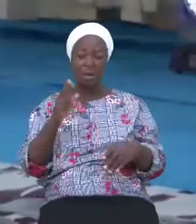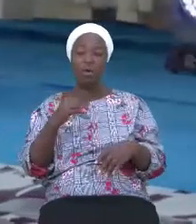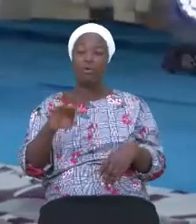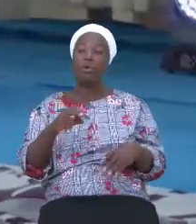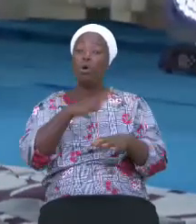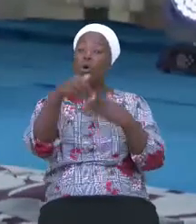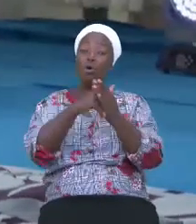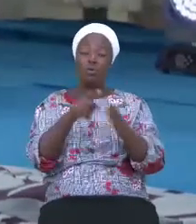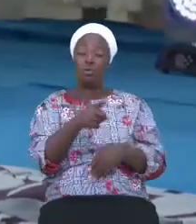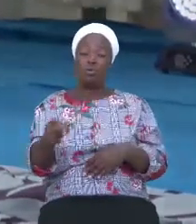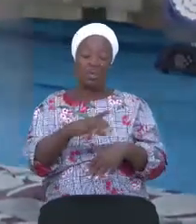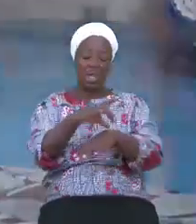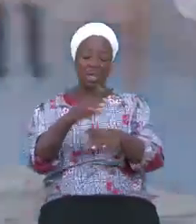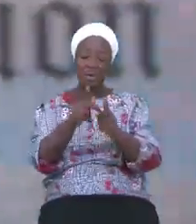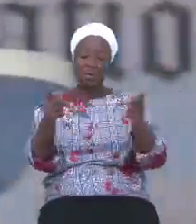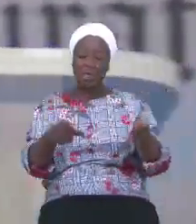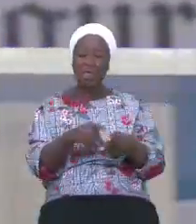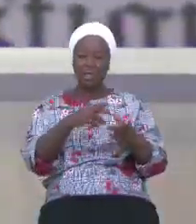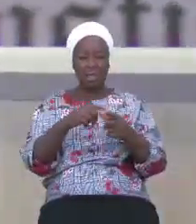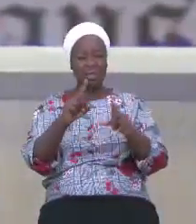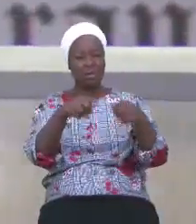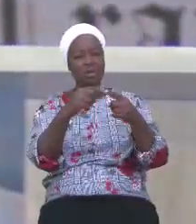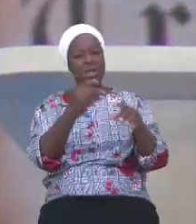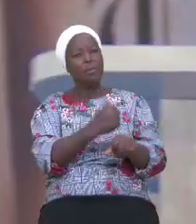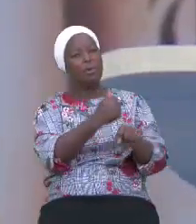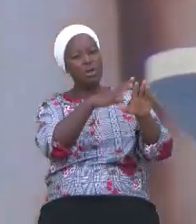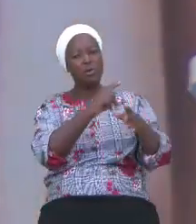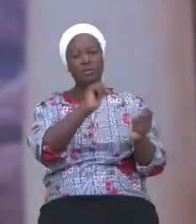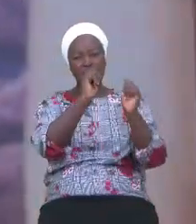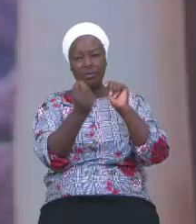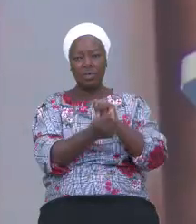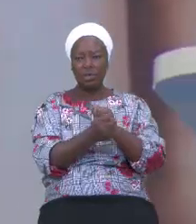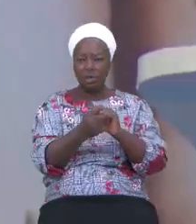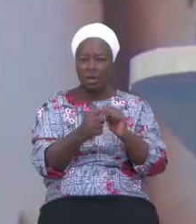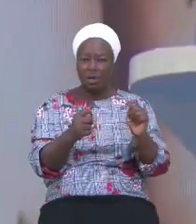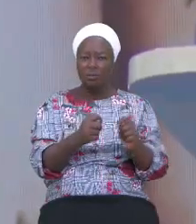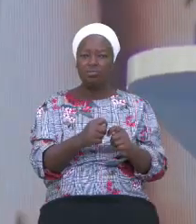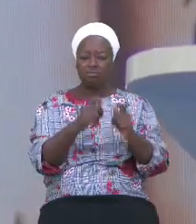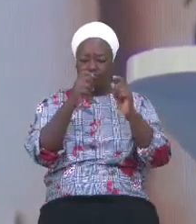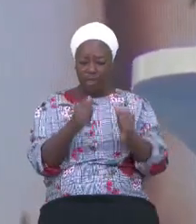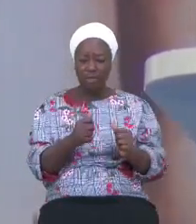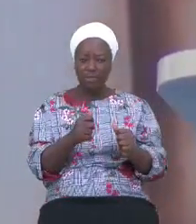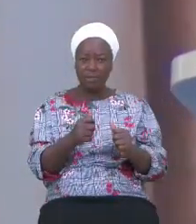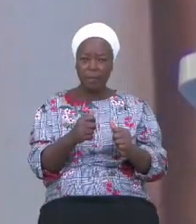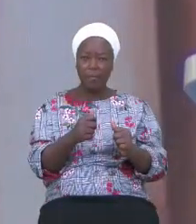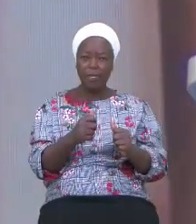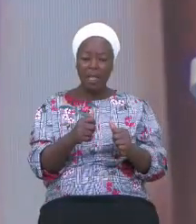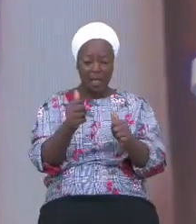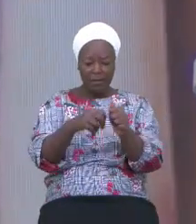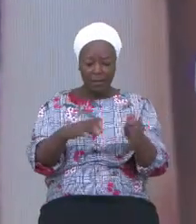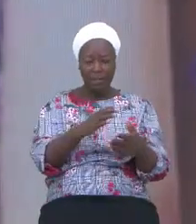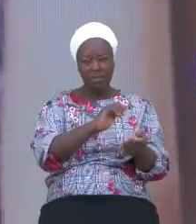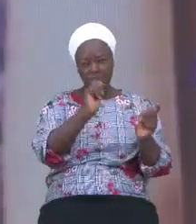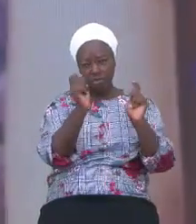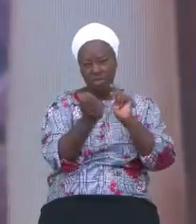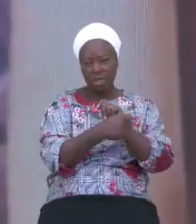And then they got to the Mount of Transfiguration. All of a sudden, everything changed.